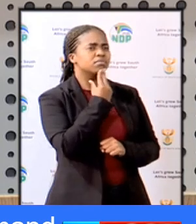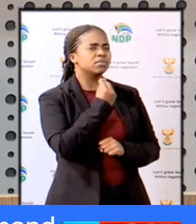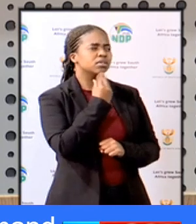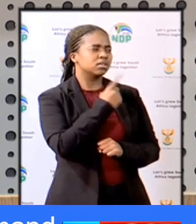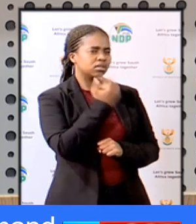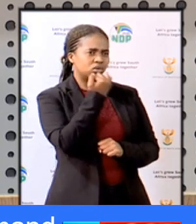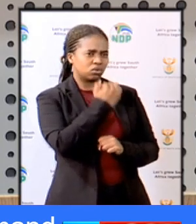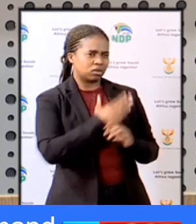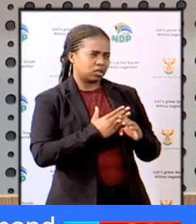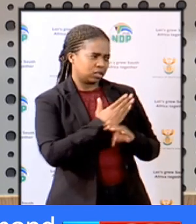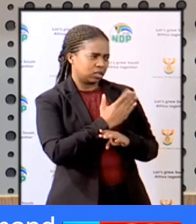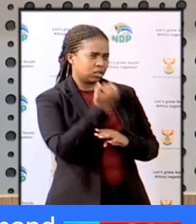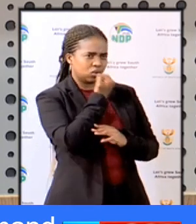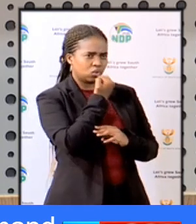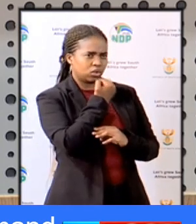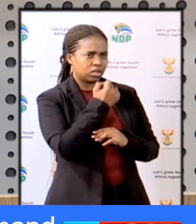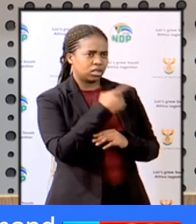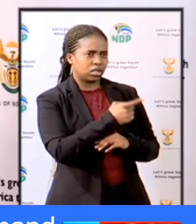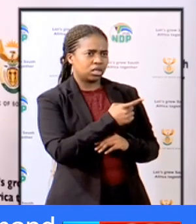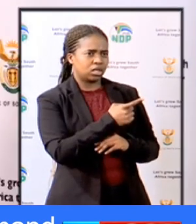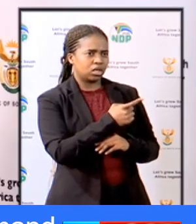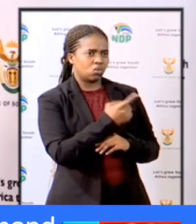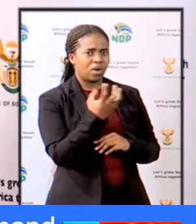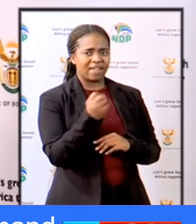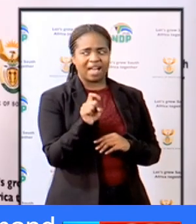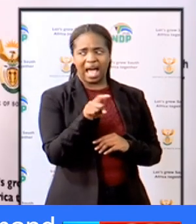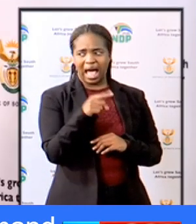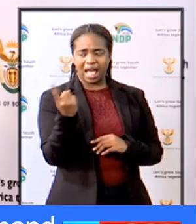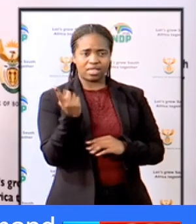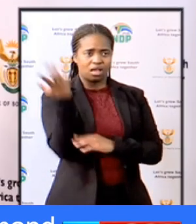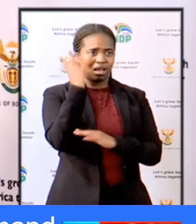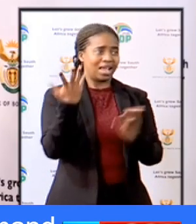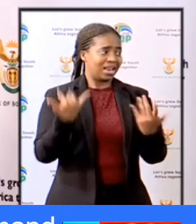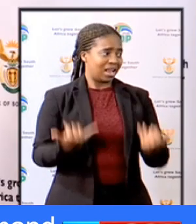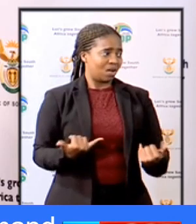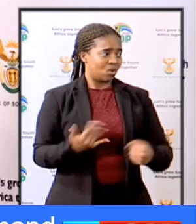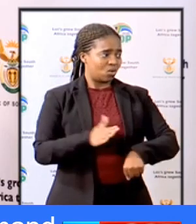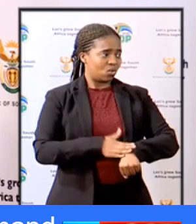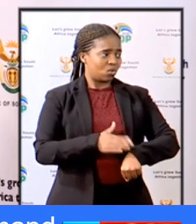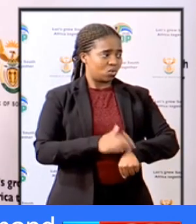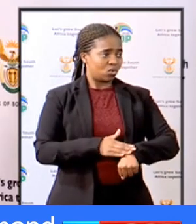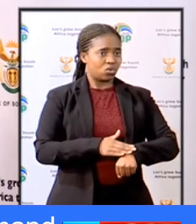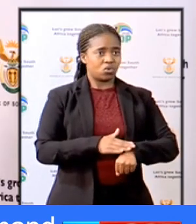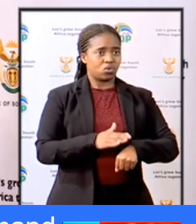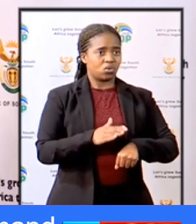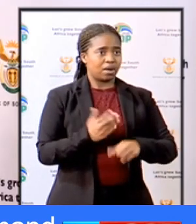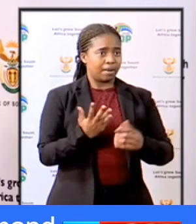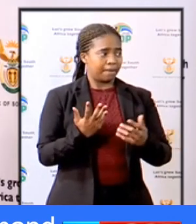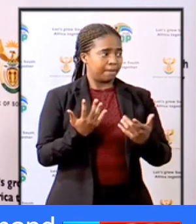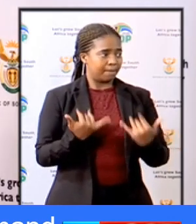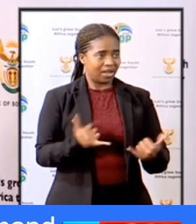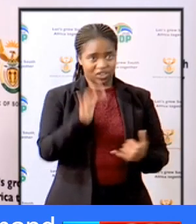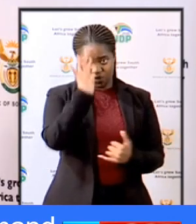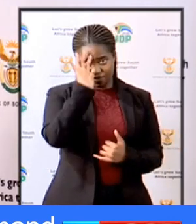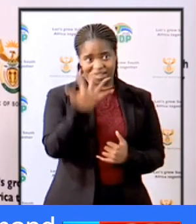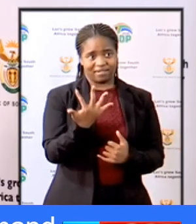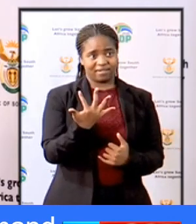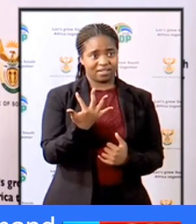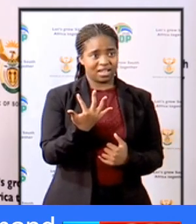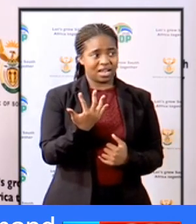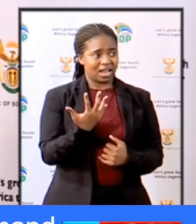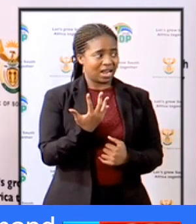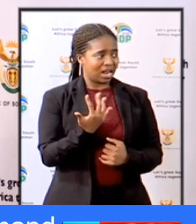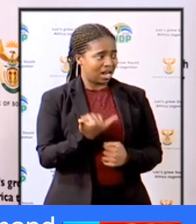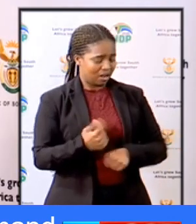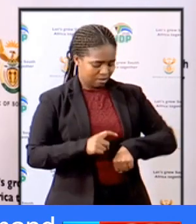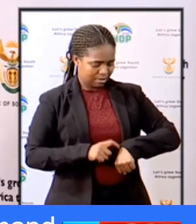this disturbance. We have another press briefing at 17 hours. We are now left with